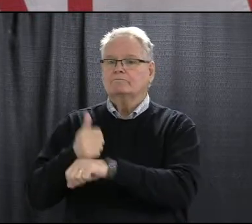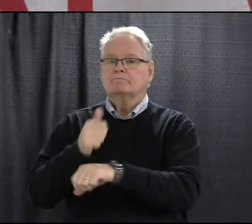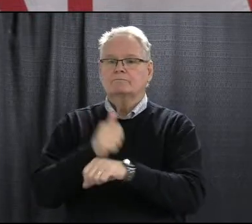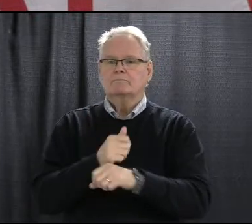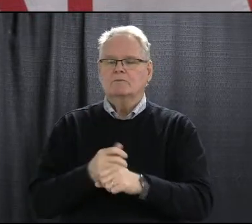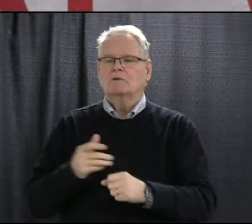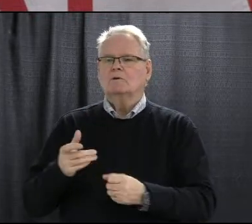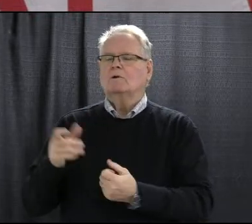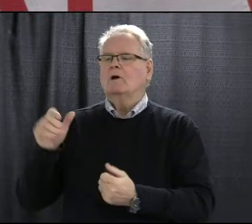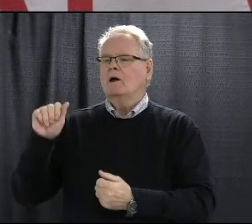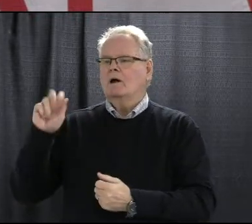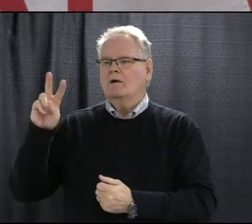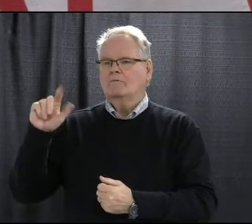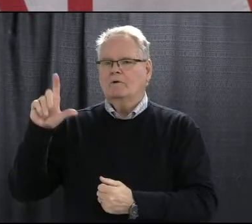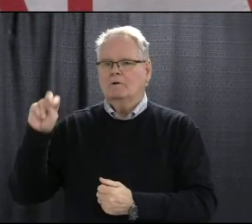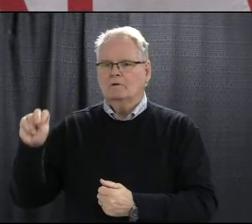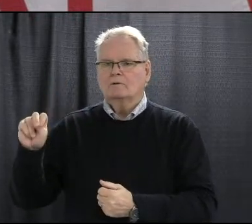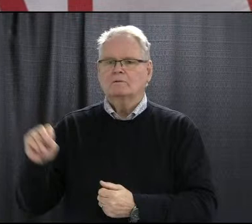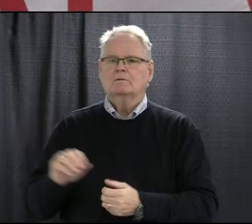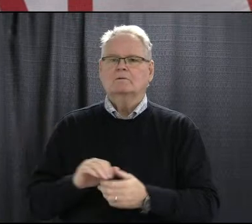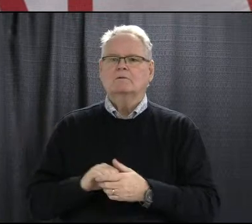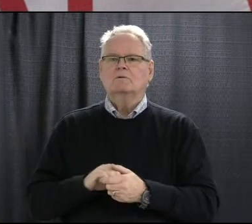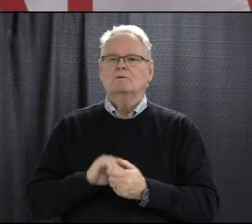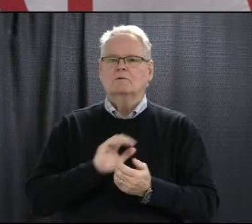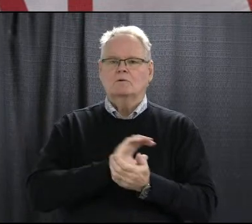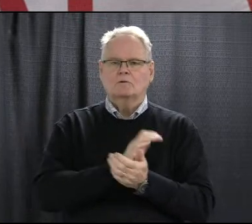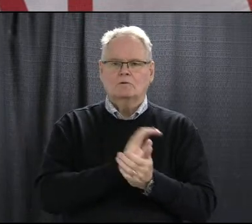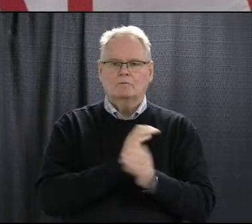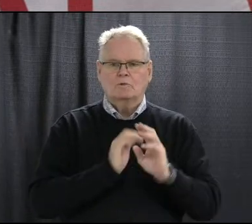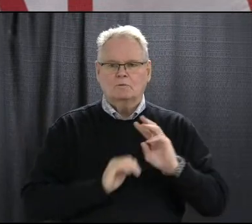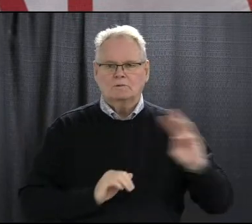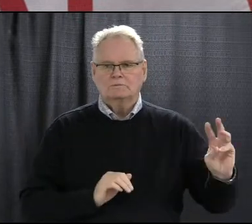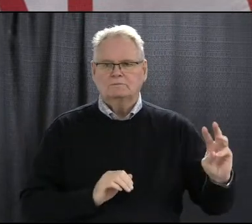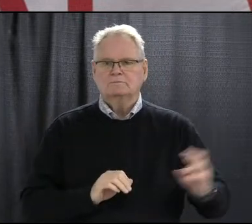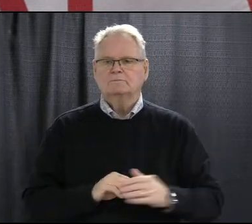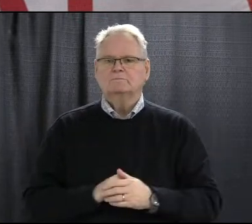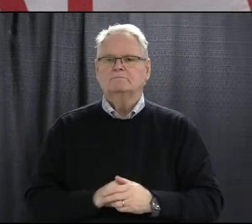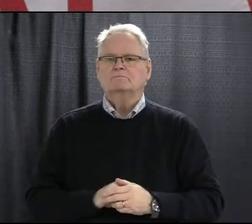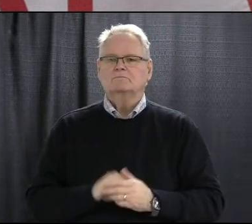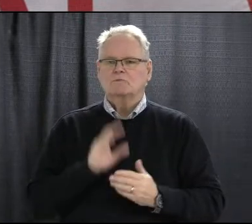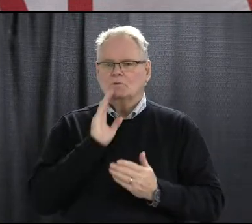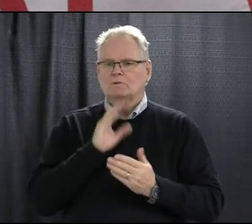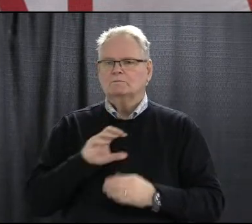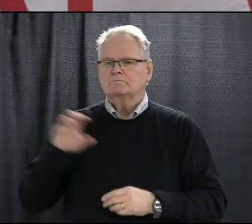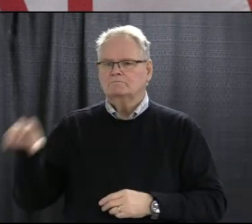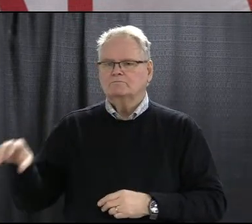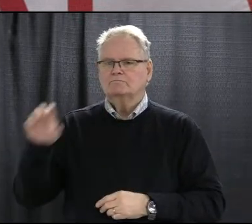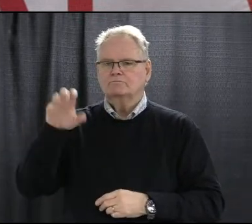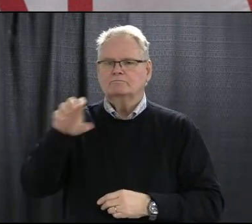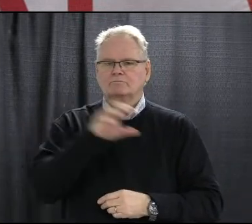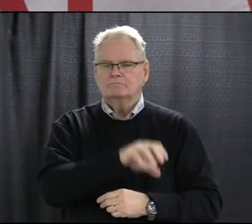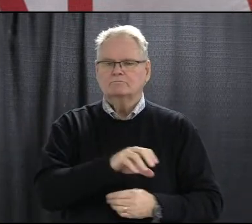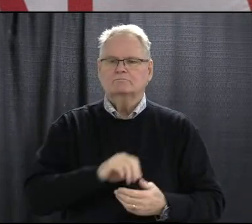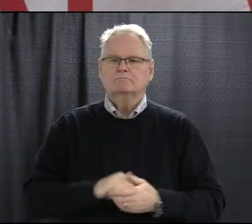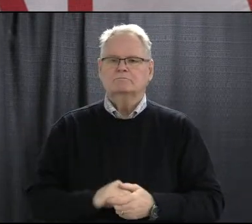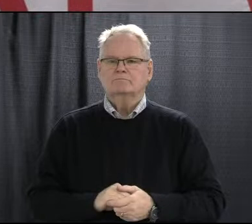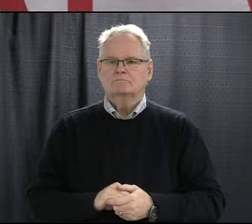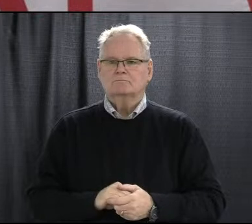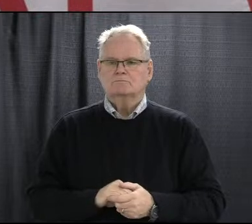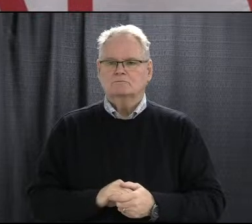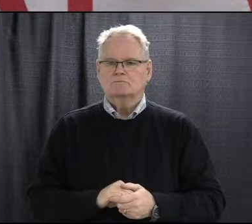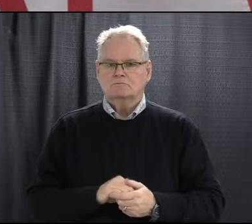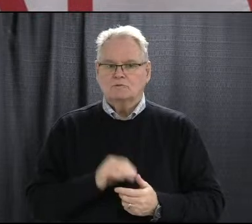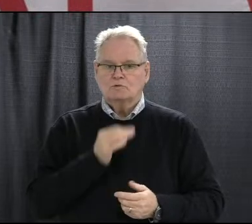of the previously announced infrastructure projects. The new West Coast Hospital is nearing construction